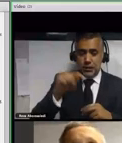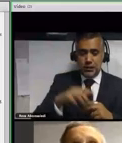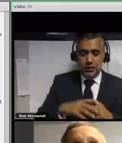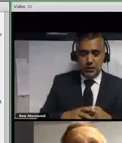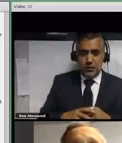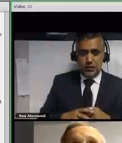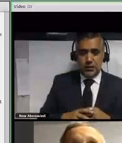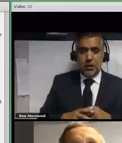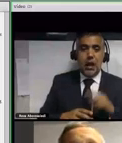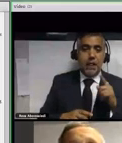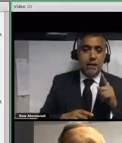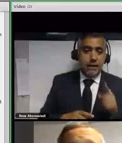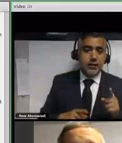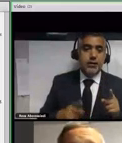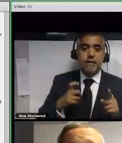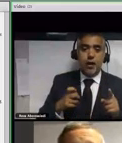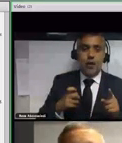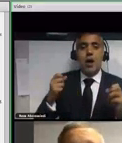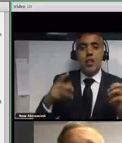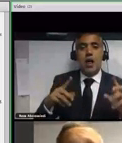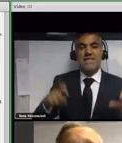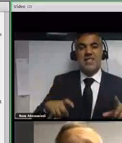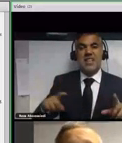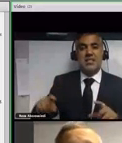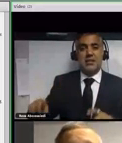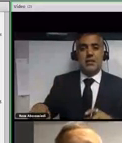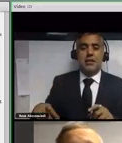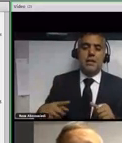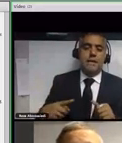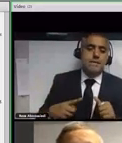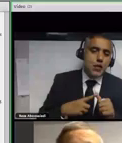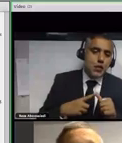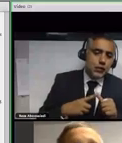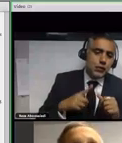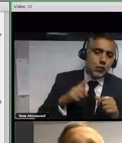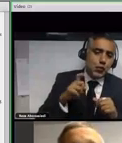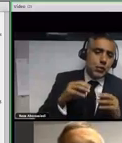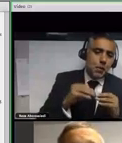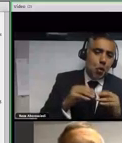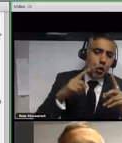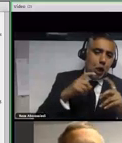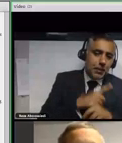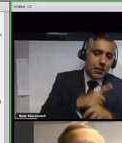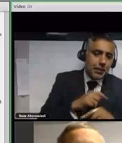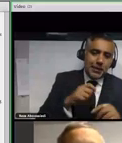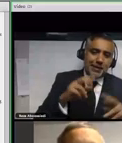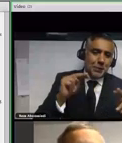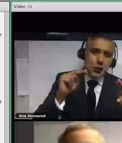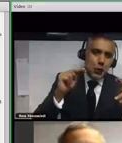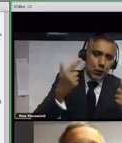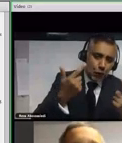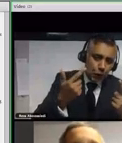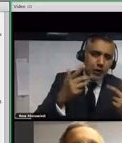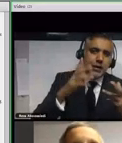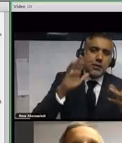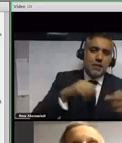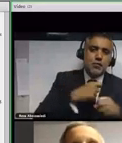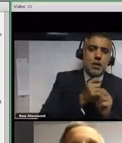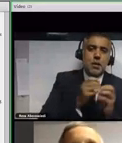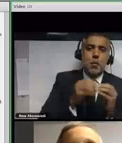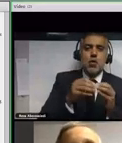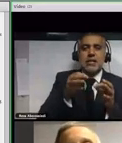These are actually the result of a great deal of testing. Originally, the questions were more complicated. They didn't work. They had to be